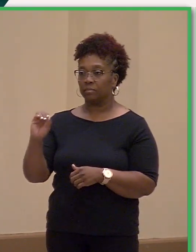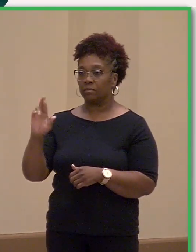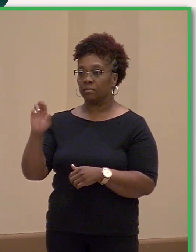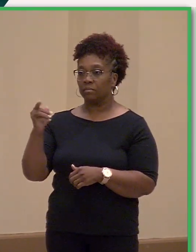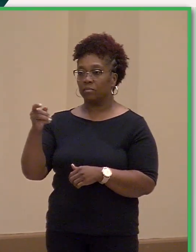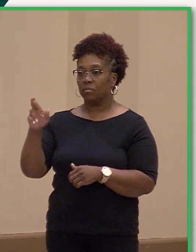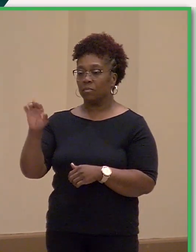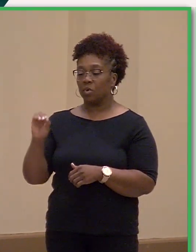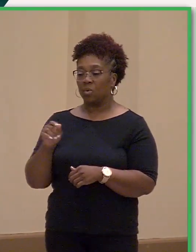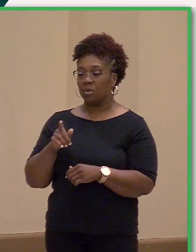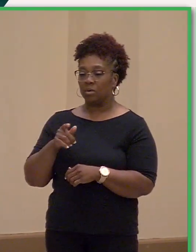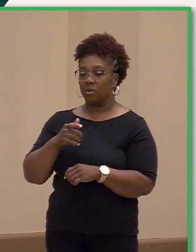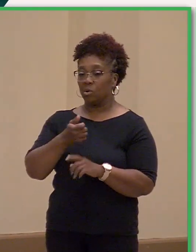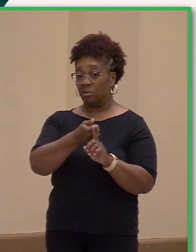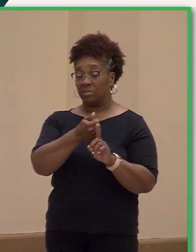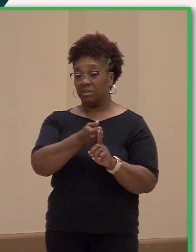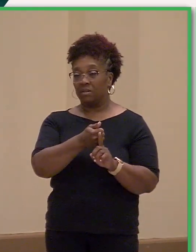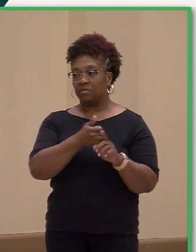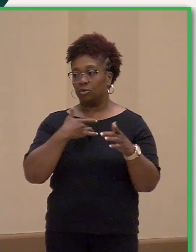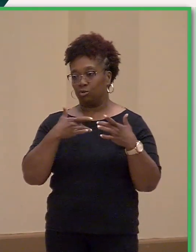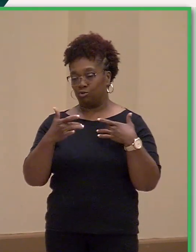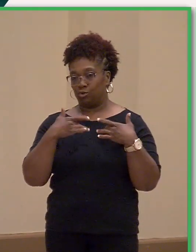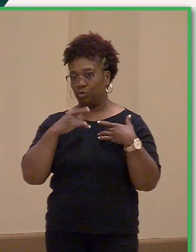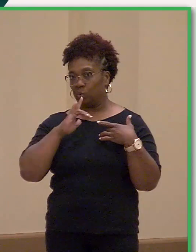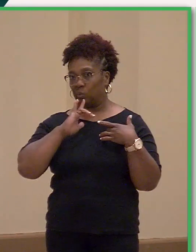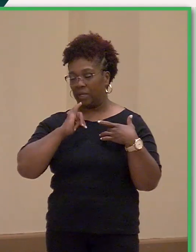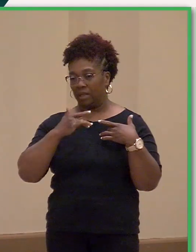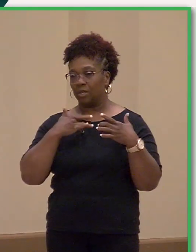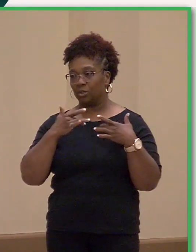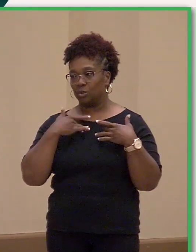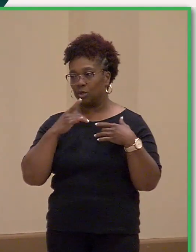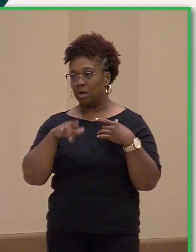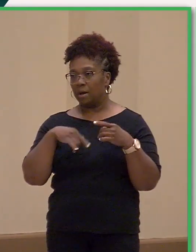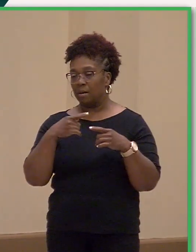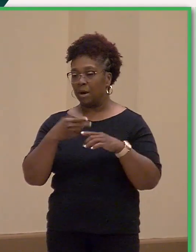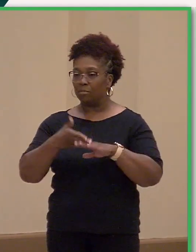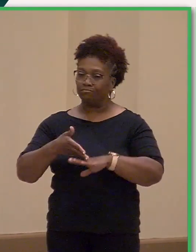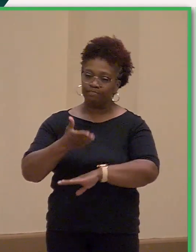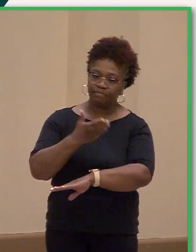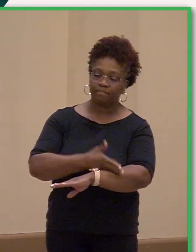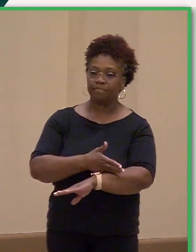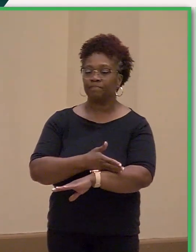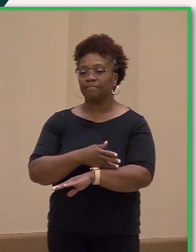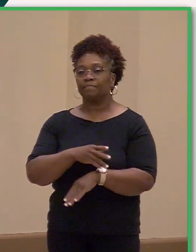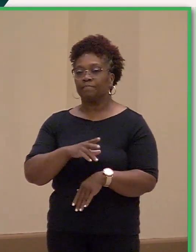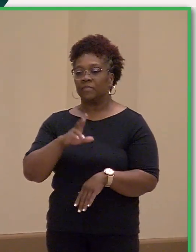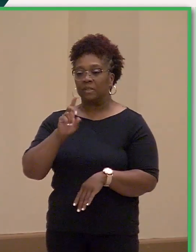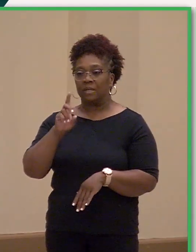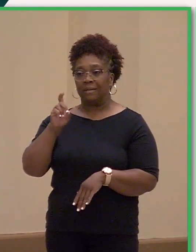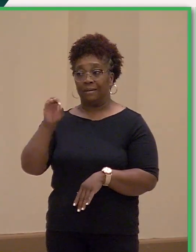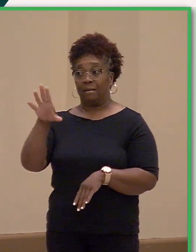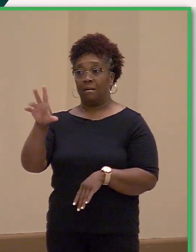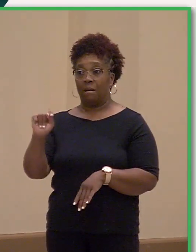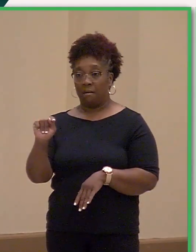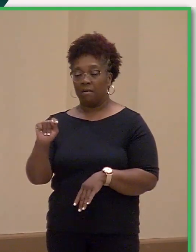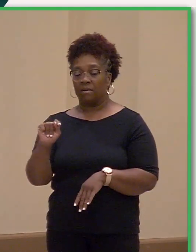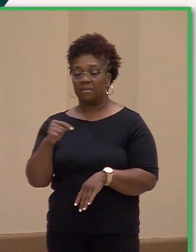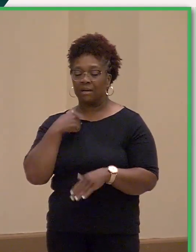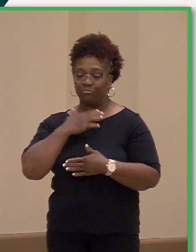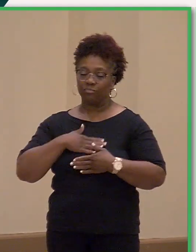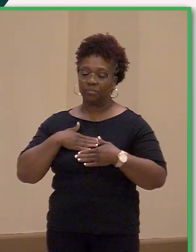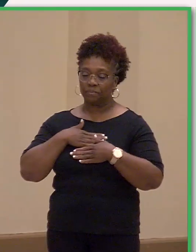how she's concerned truly about the betterment of Detroit Department of Transportation. And I